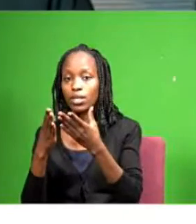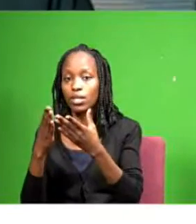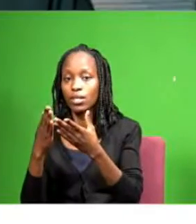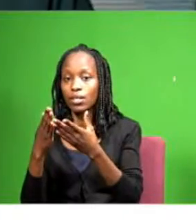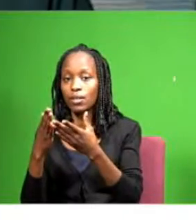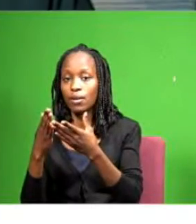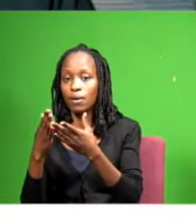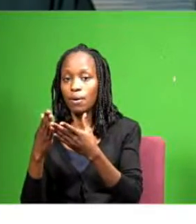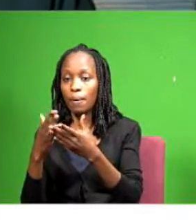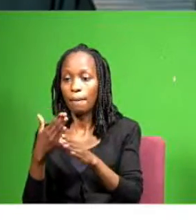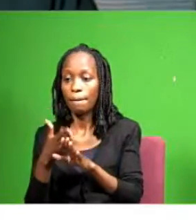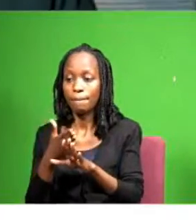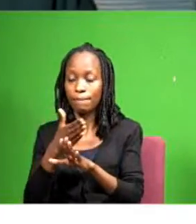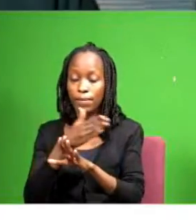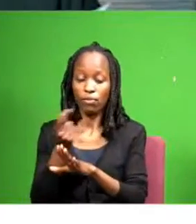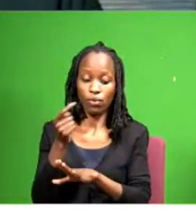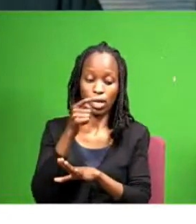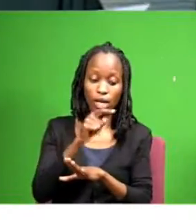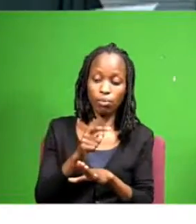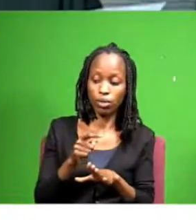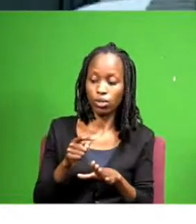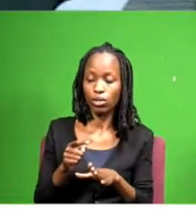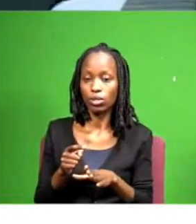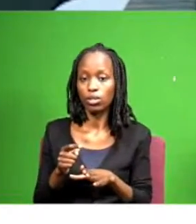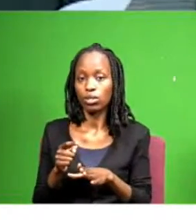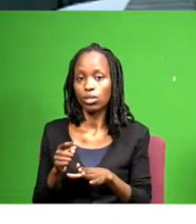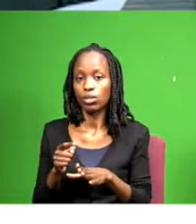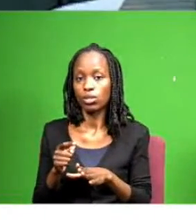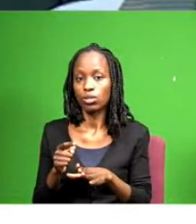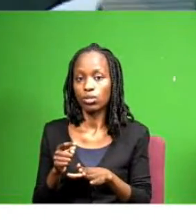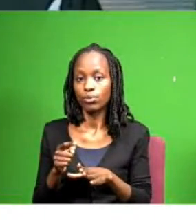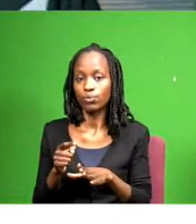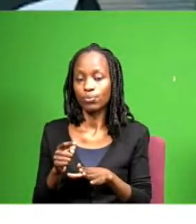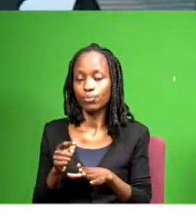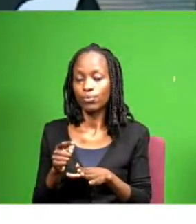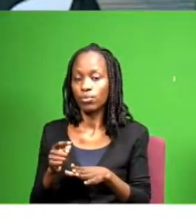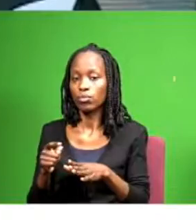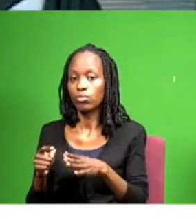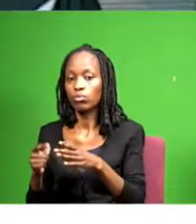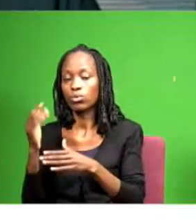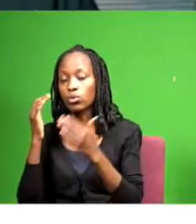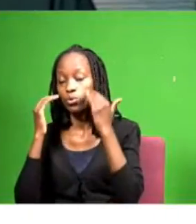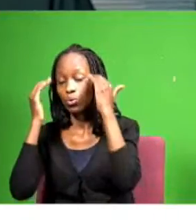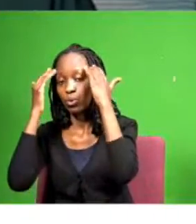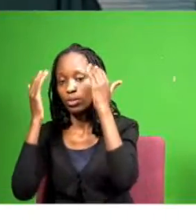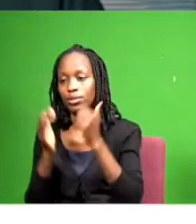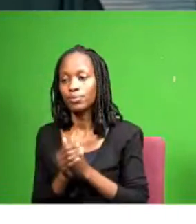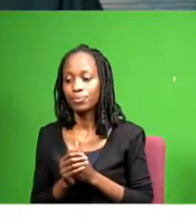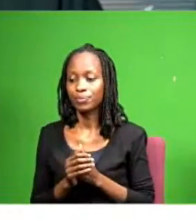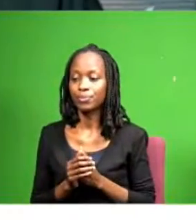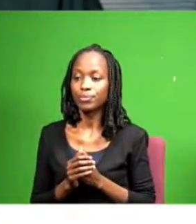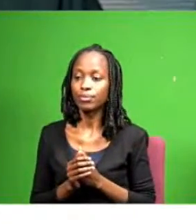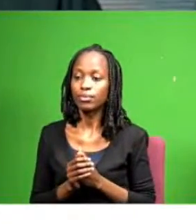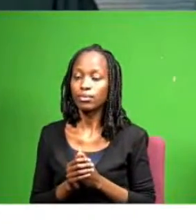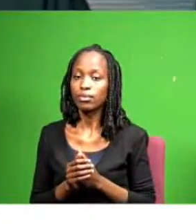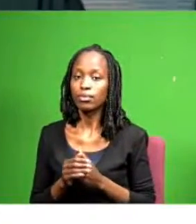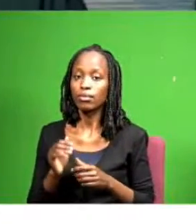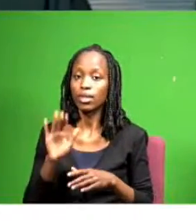litigants before coming to court to have them enforced in their